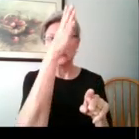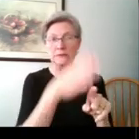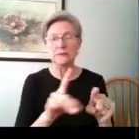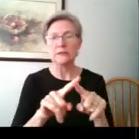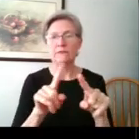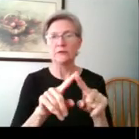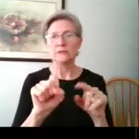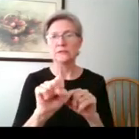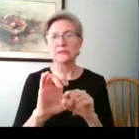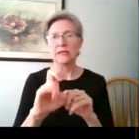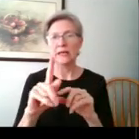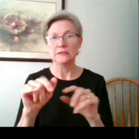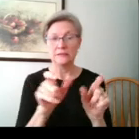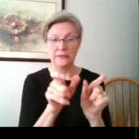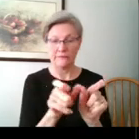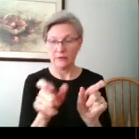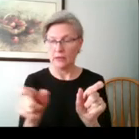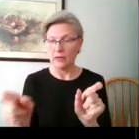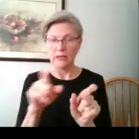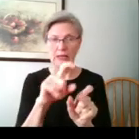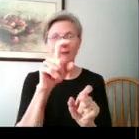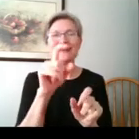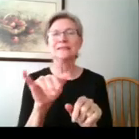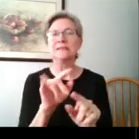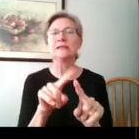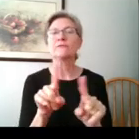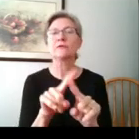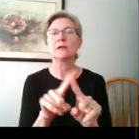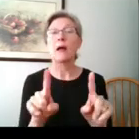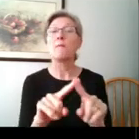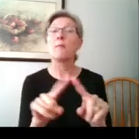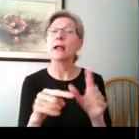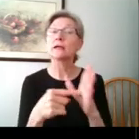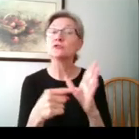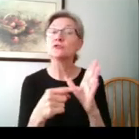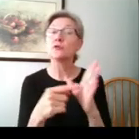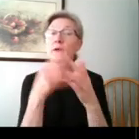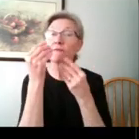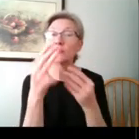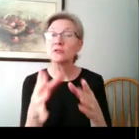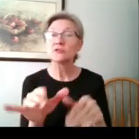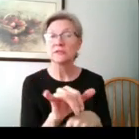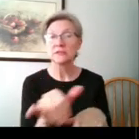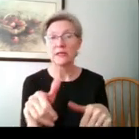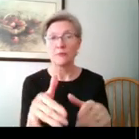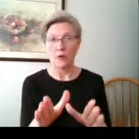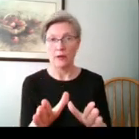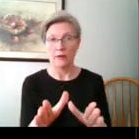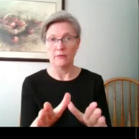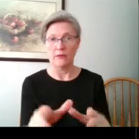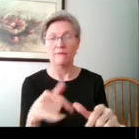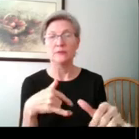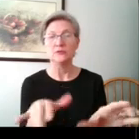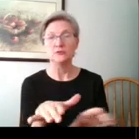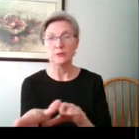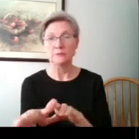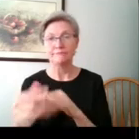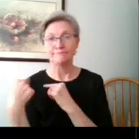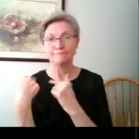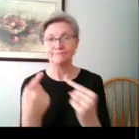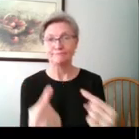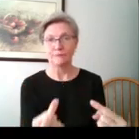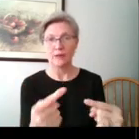intervals. However, I can still visually represent my data in the same way that I've been doing so far